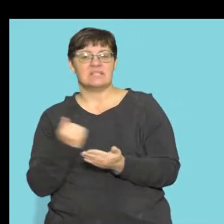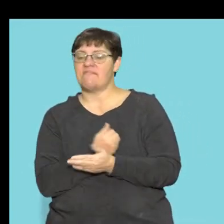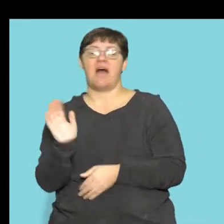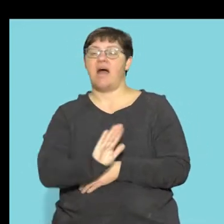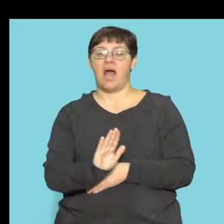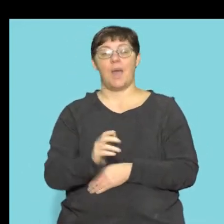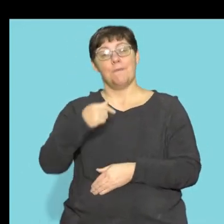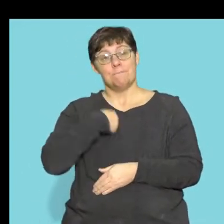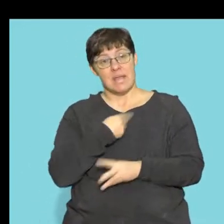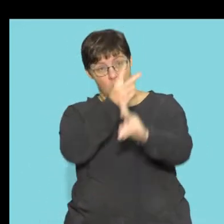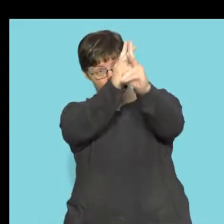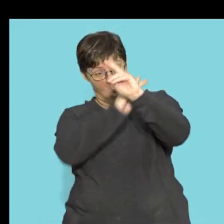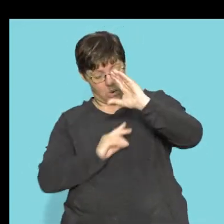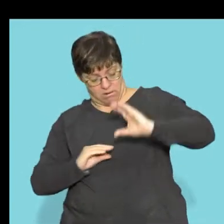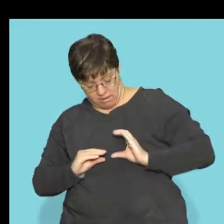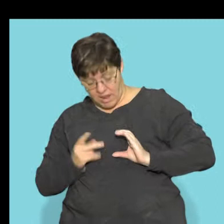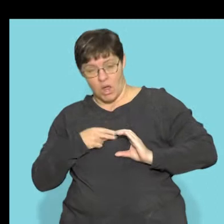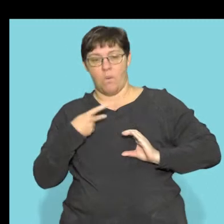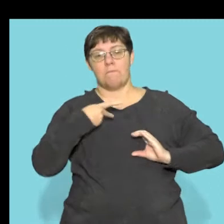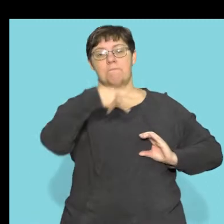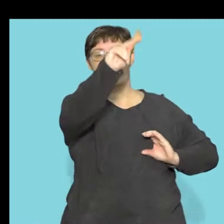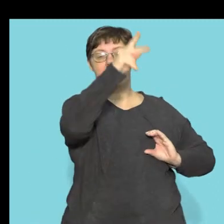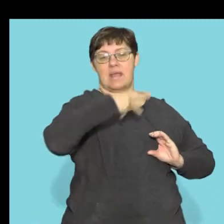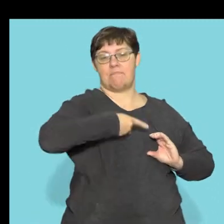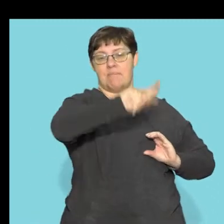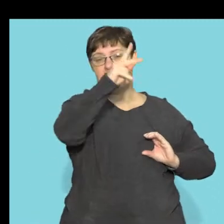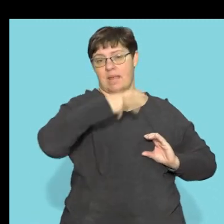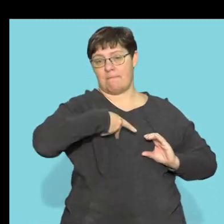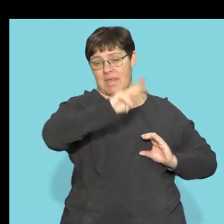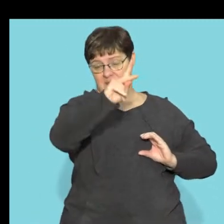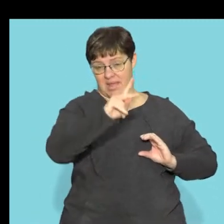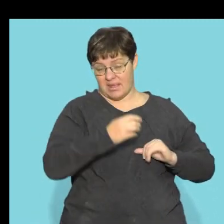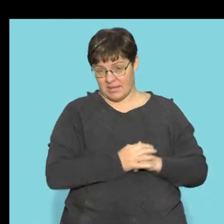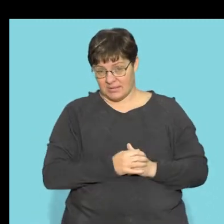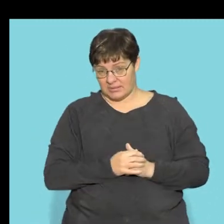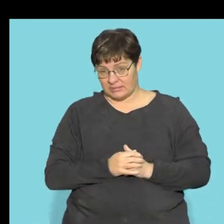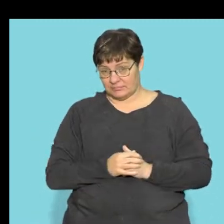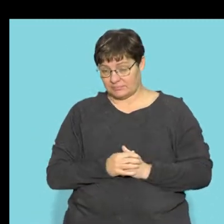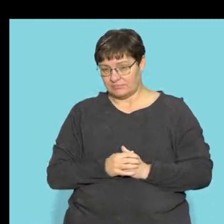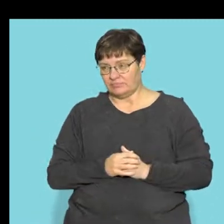years. No, it's about you paying back the loan in order to move from